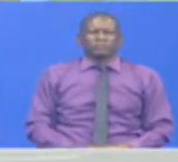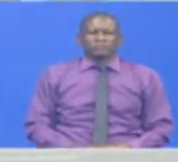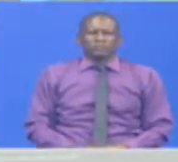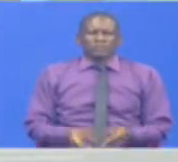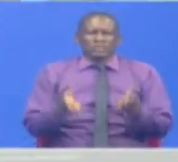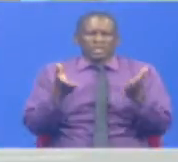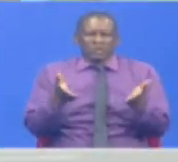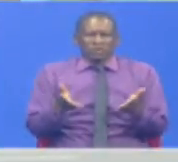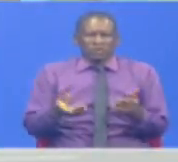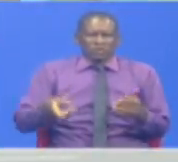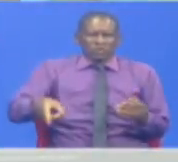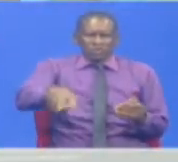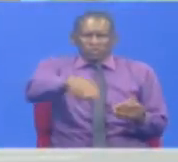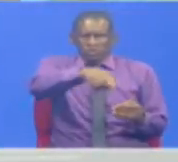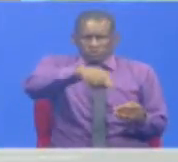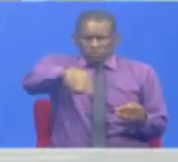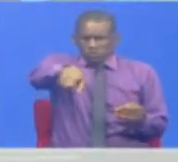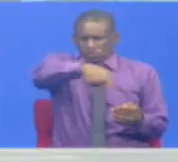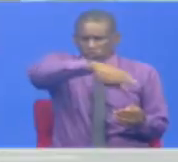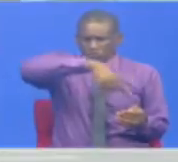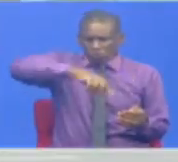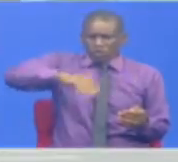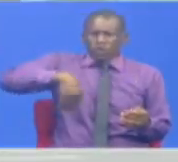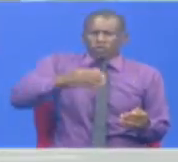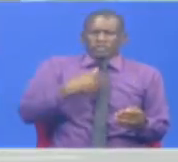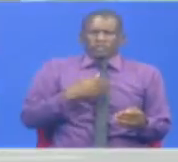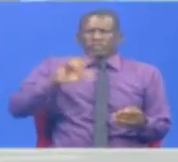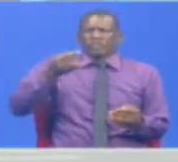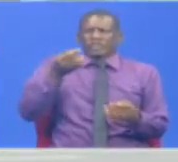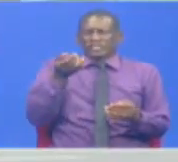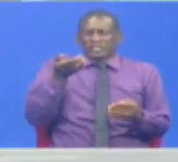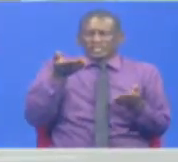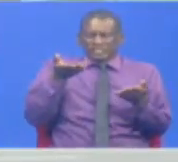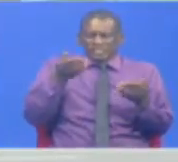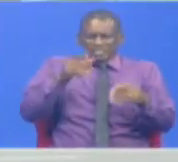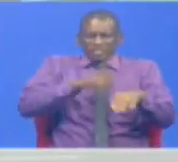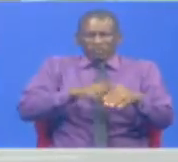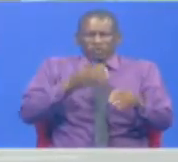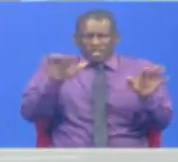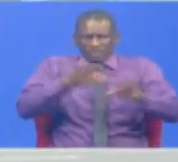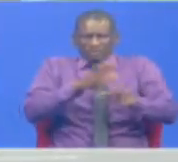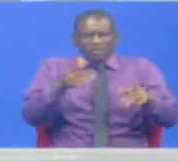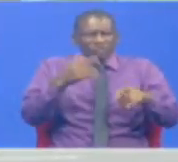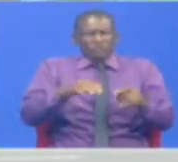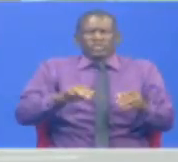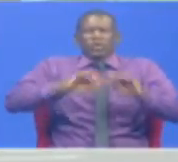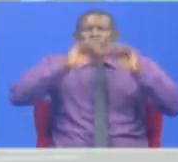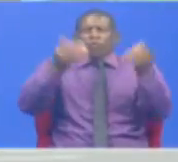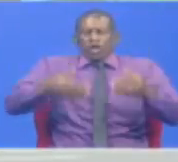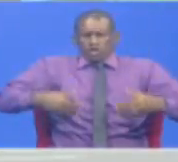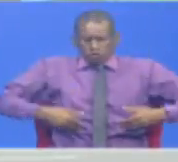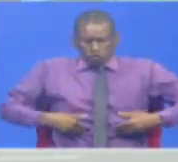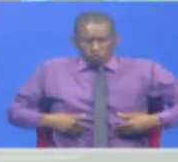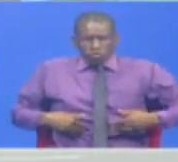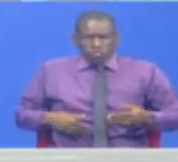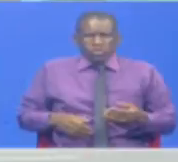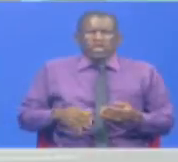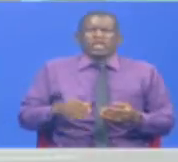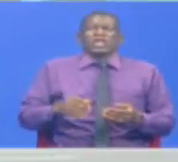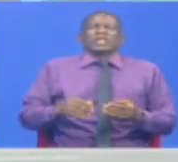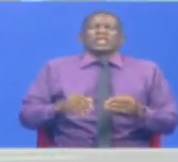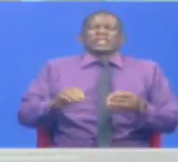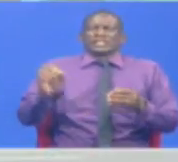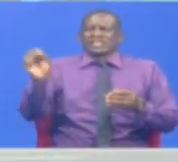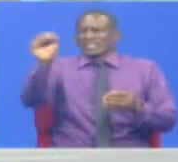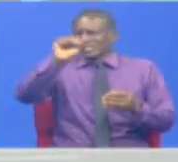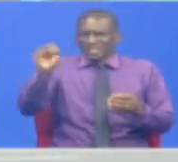Well, there is always a first time for everything, and for the former World Youth Silver Medalist Sandra Felis Chebet, the